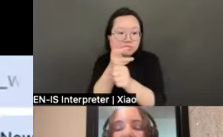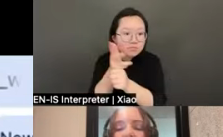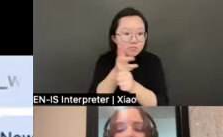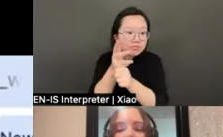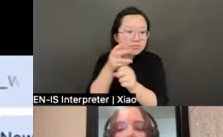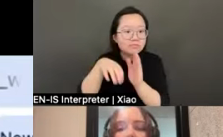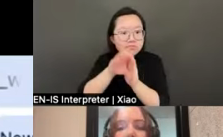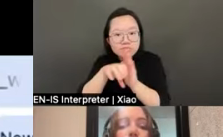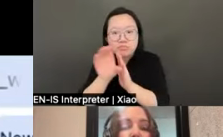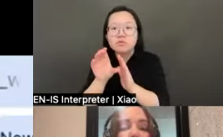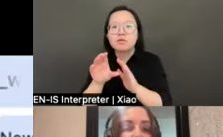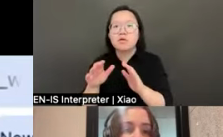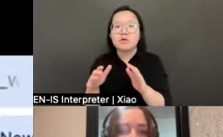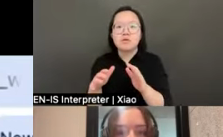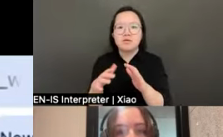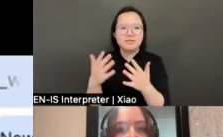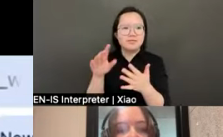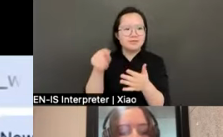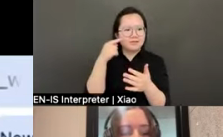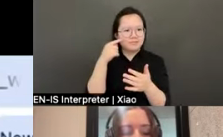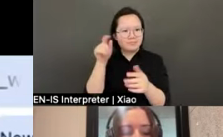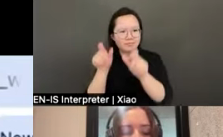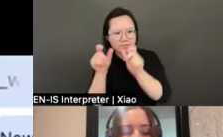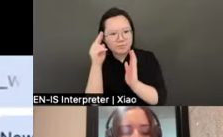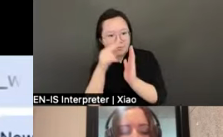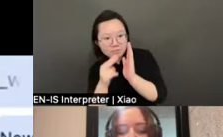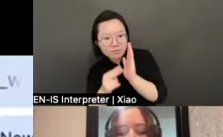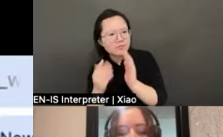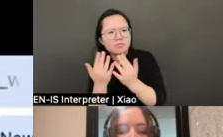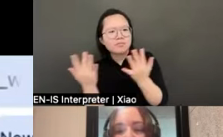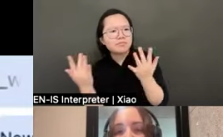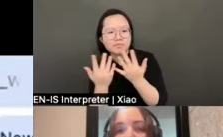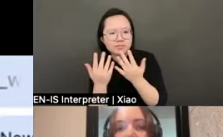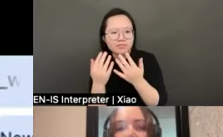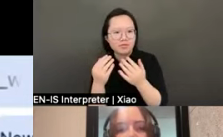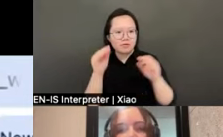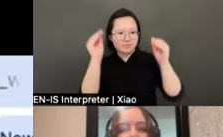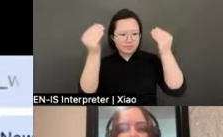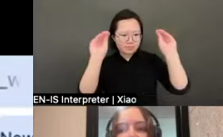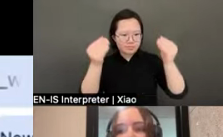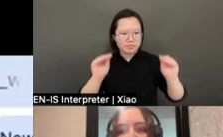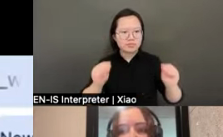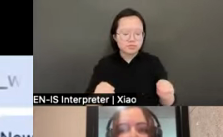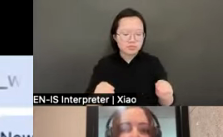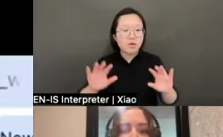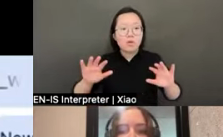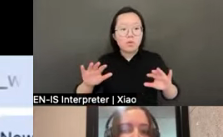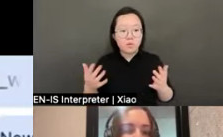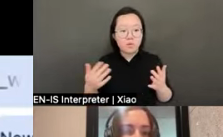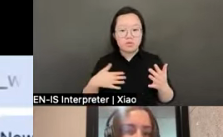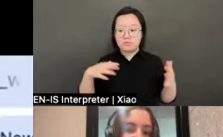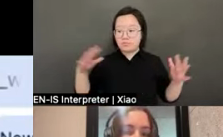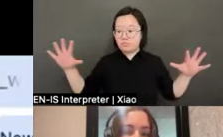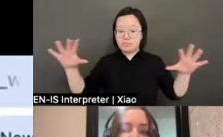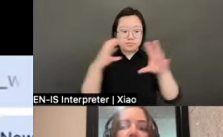analytics. You can also conduct interviews. You can also have reports. You can also have feedback forms. So the